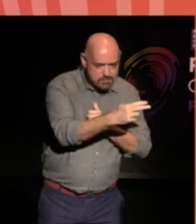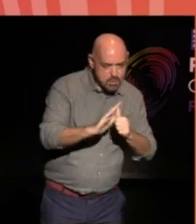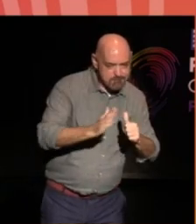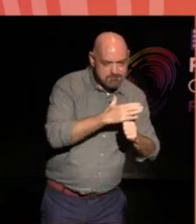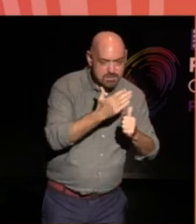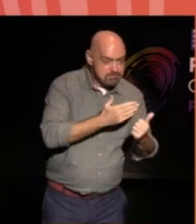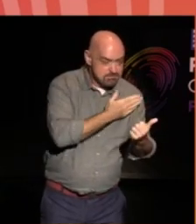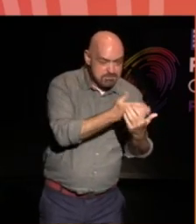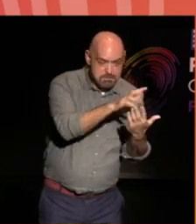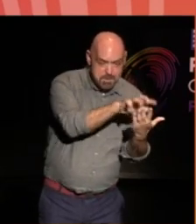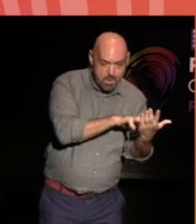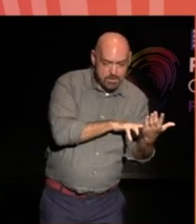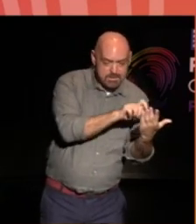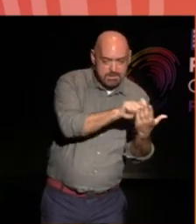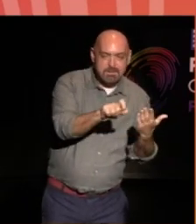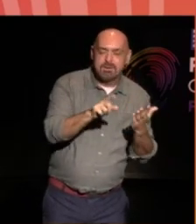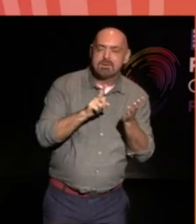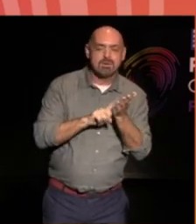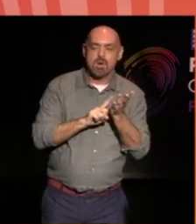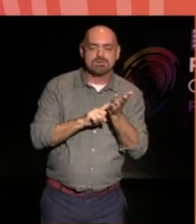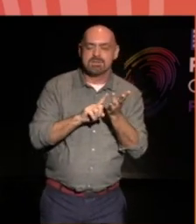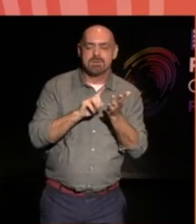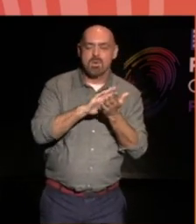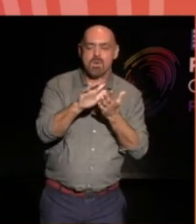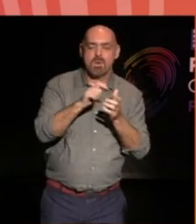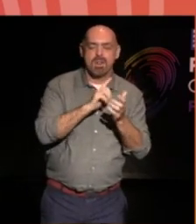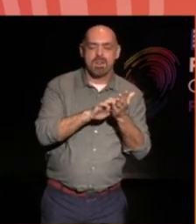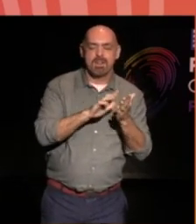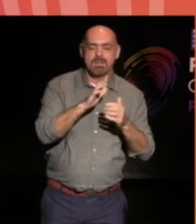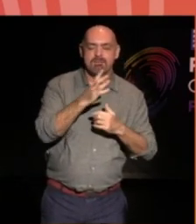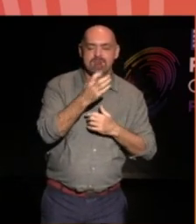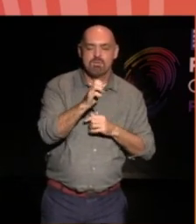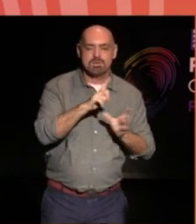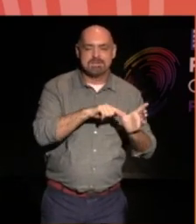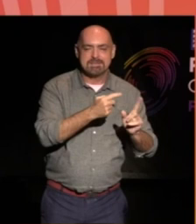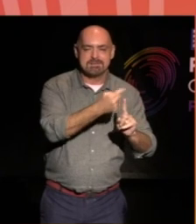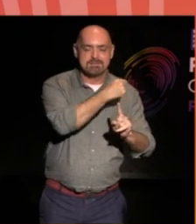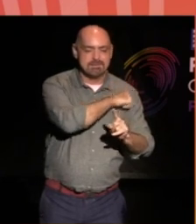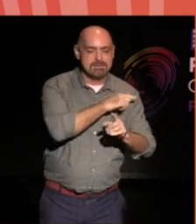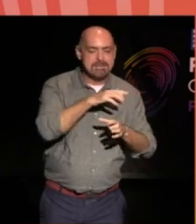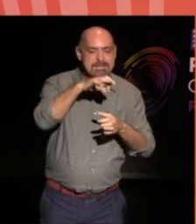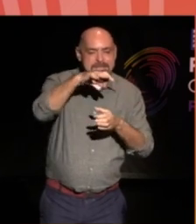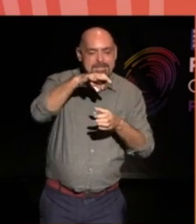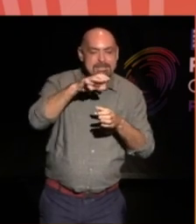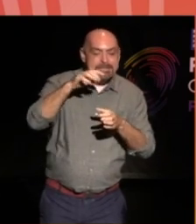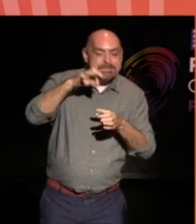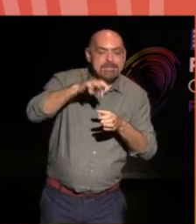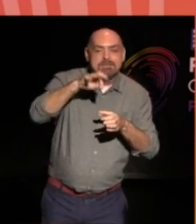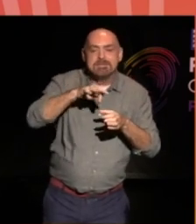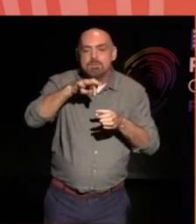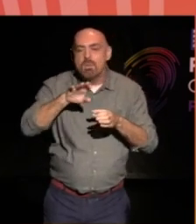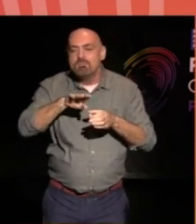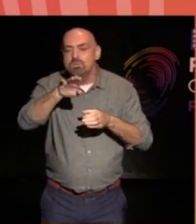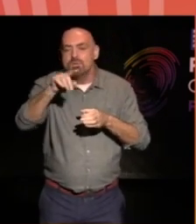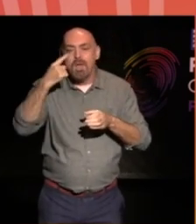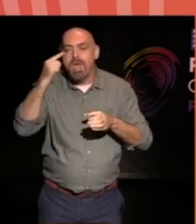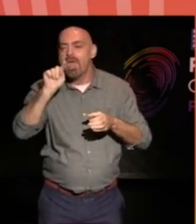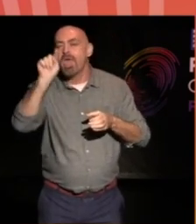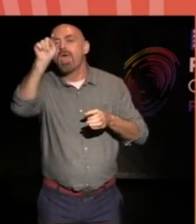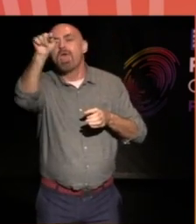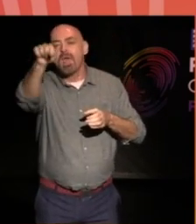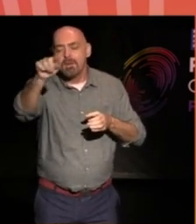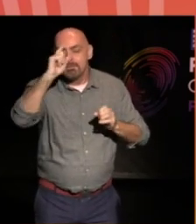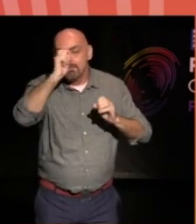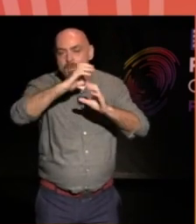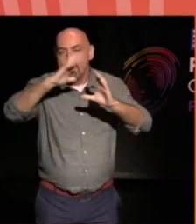poem, which was Locksley Hall, not Locksley Hall, 40 Years On, which said, dipped into the future as far as the eye could see and saw the vision